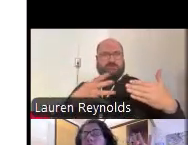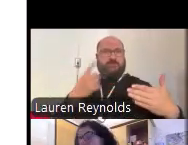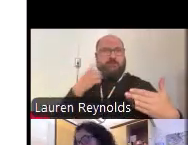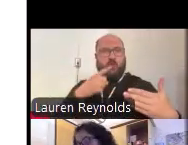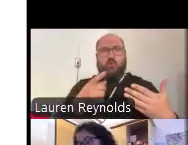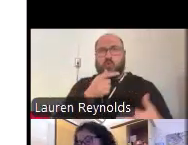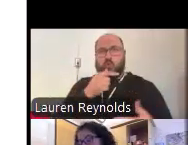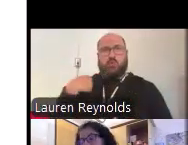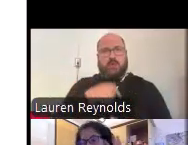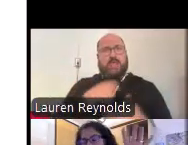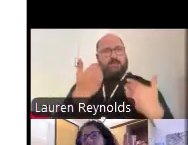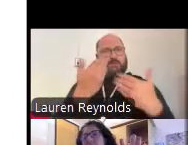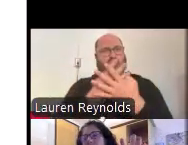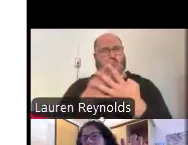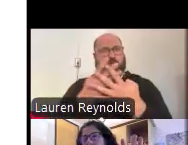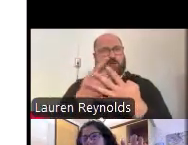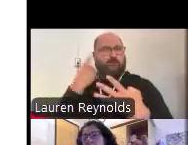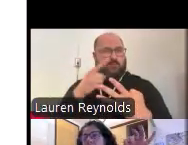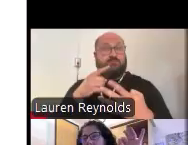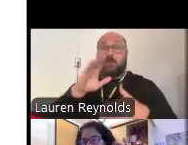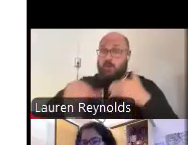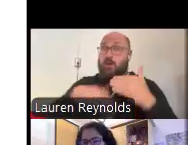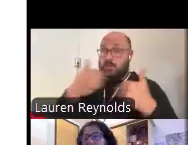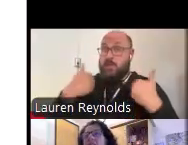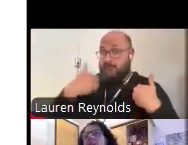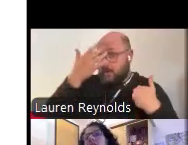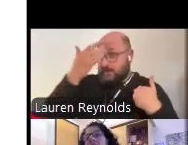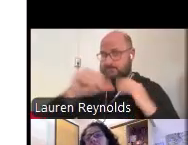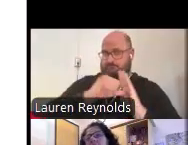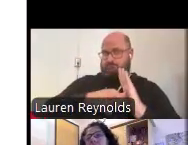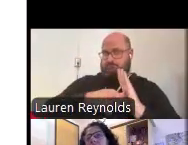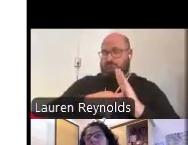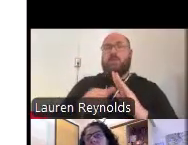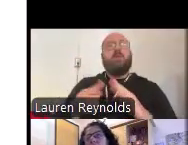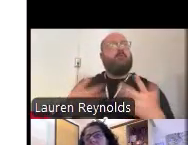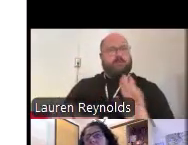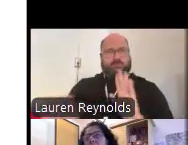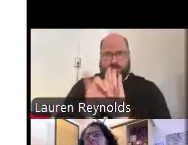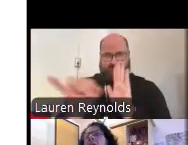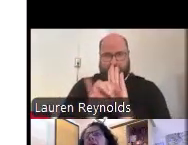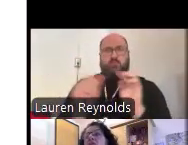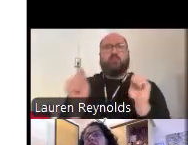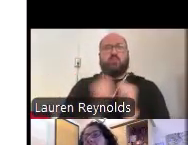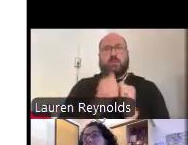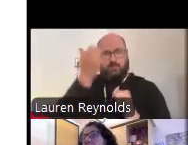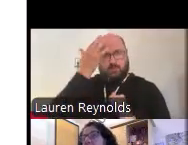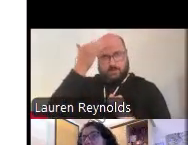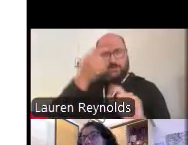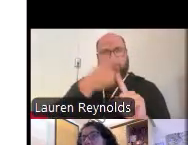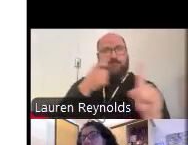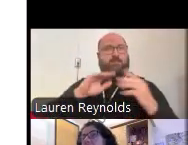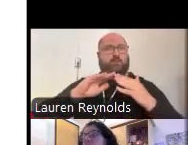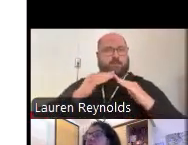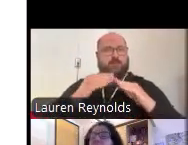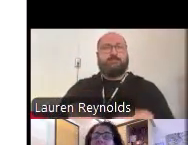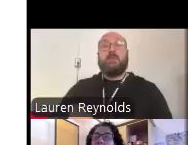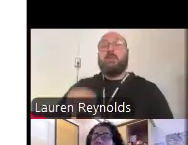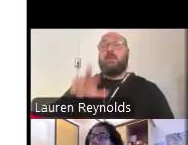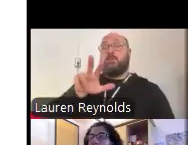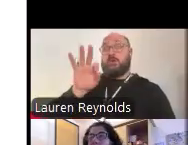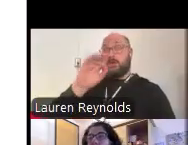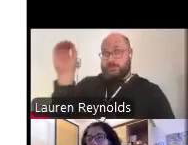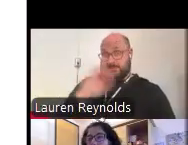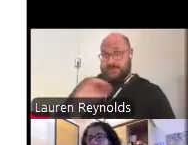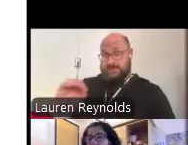all children who have autism. Just want to emphasize that. So they've been identified with autism in the community. 39% of them did